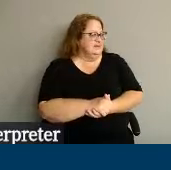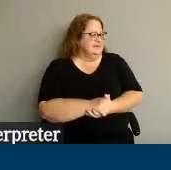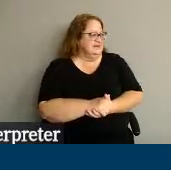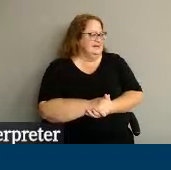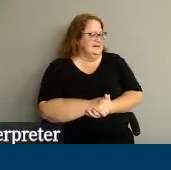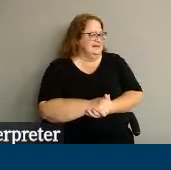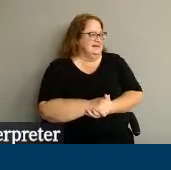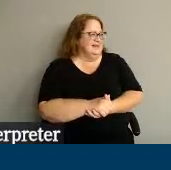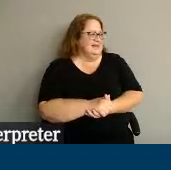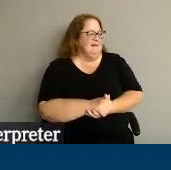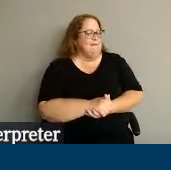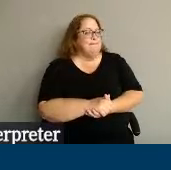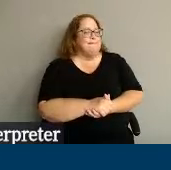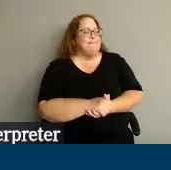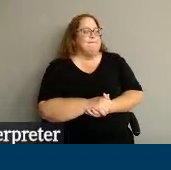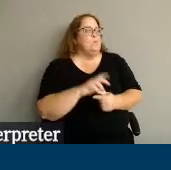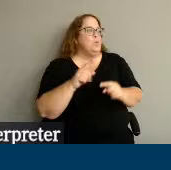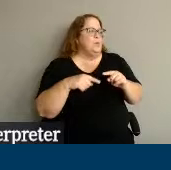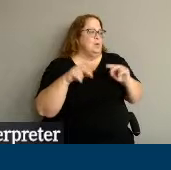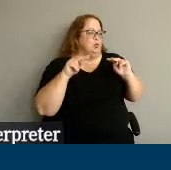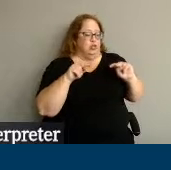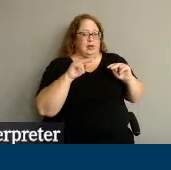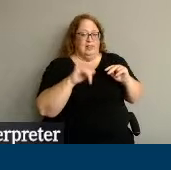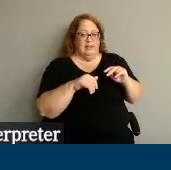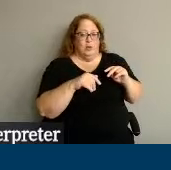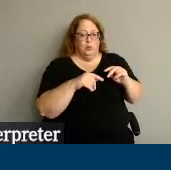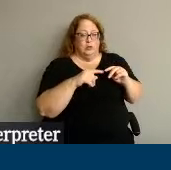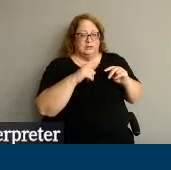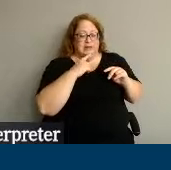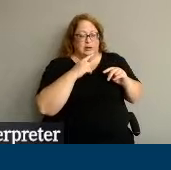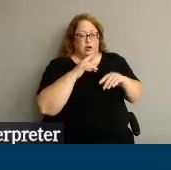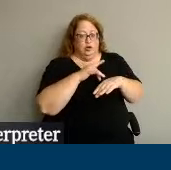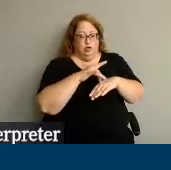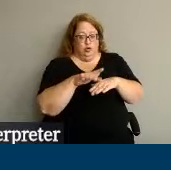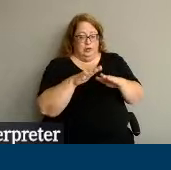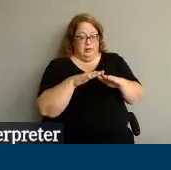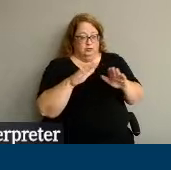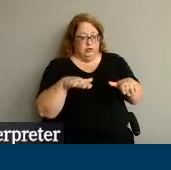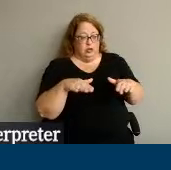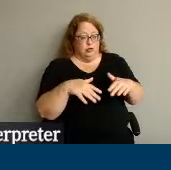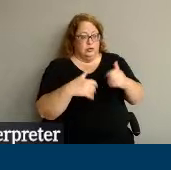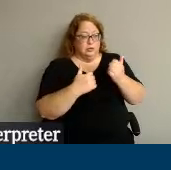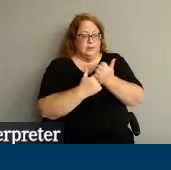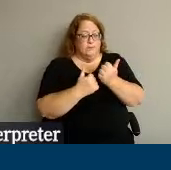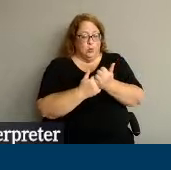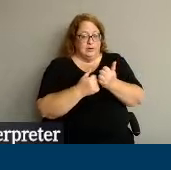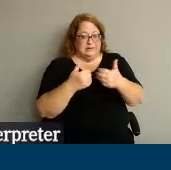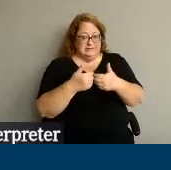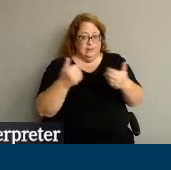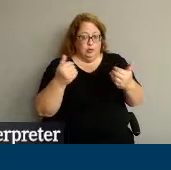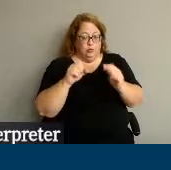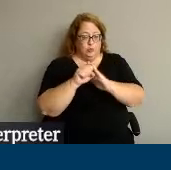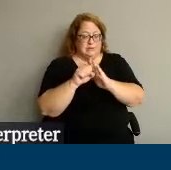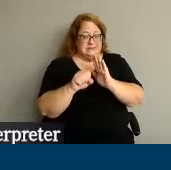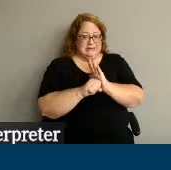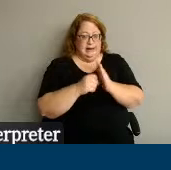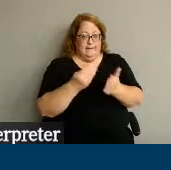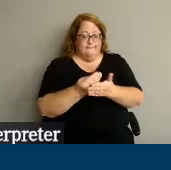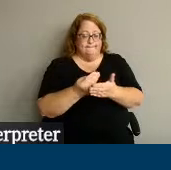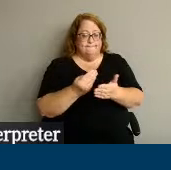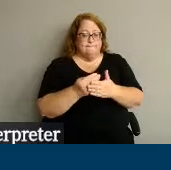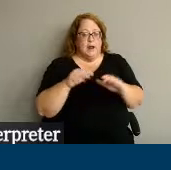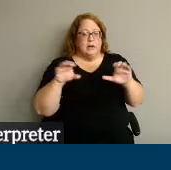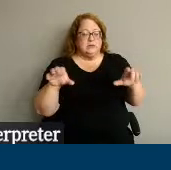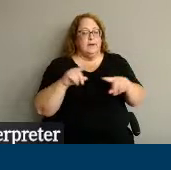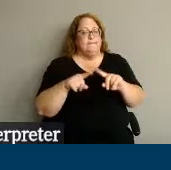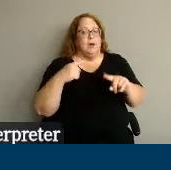Fred. As we're looking at this, and we're saying that even our early childhood is supported separately through state monies in the rear, but